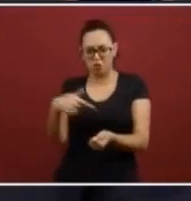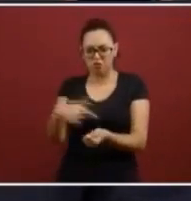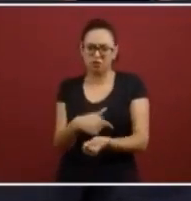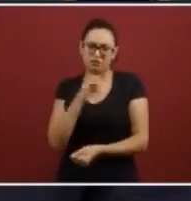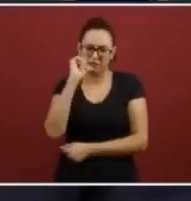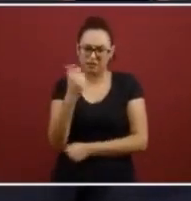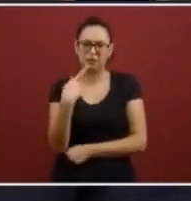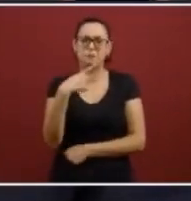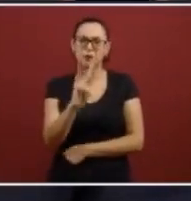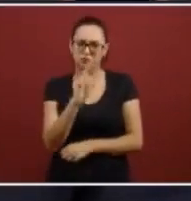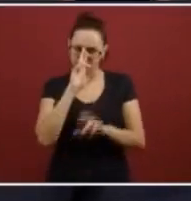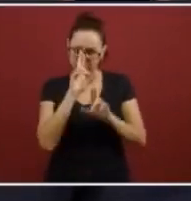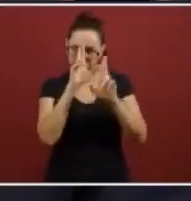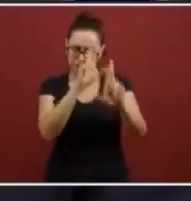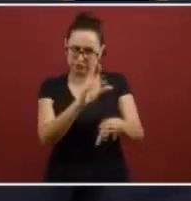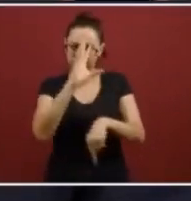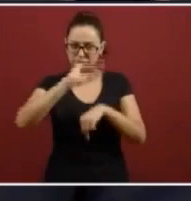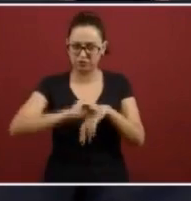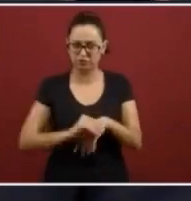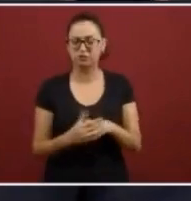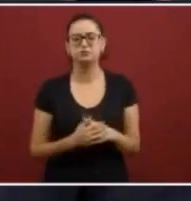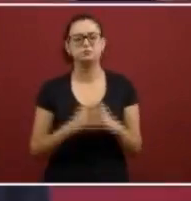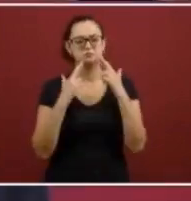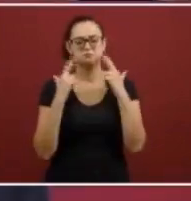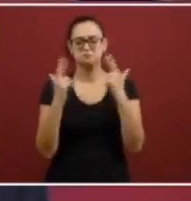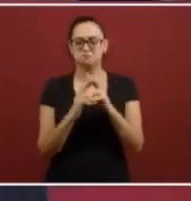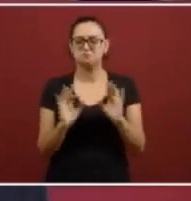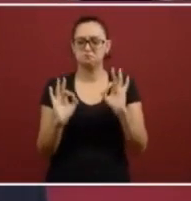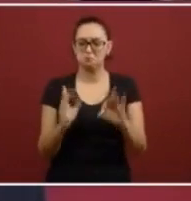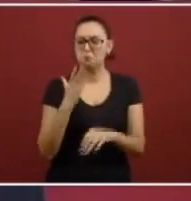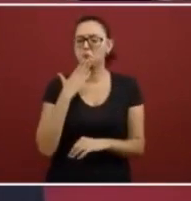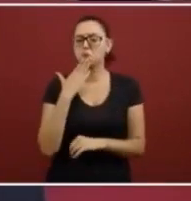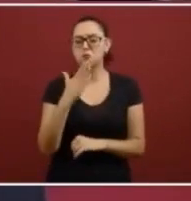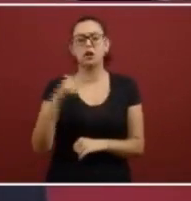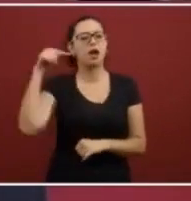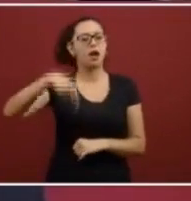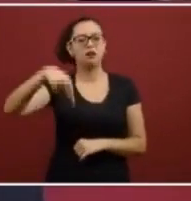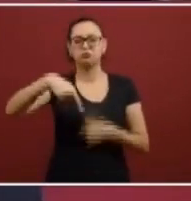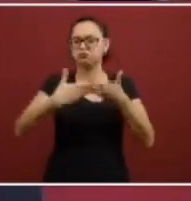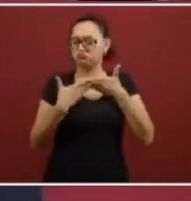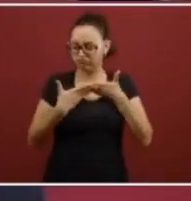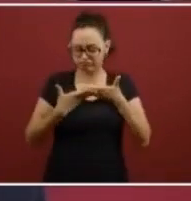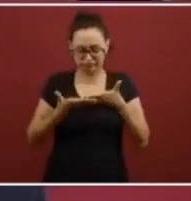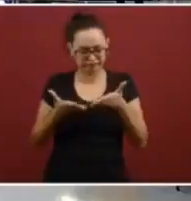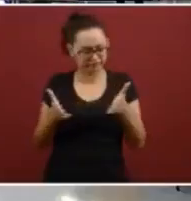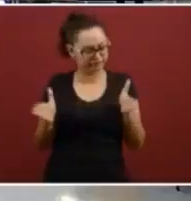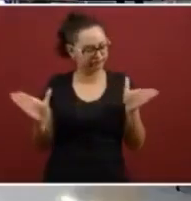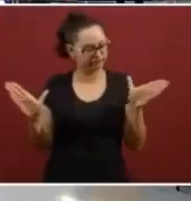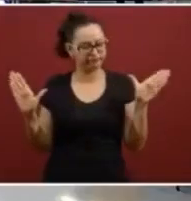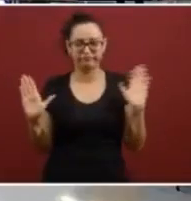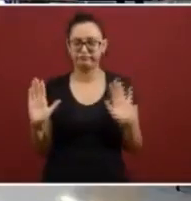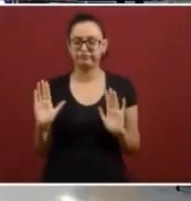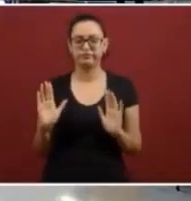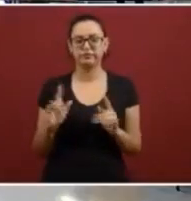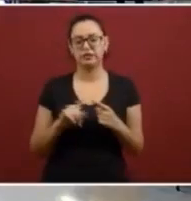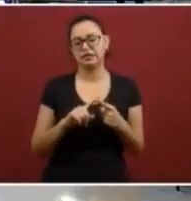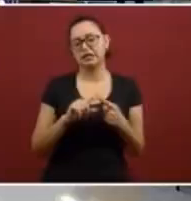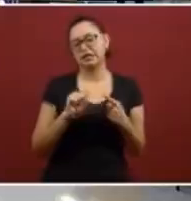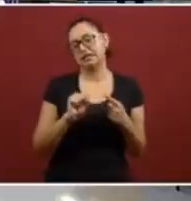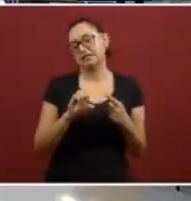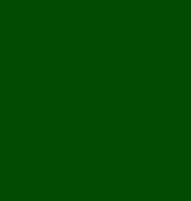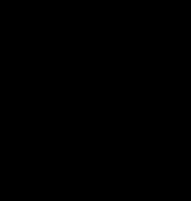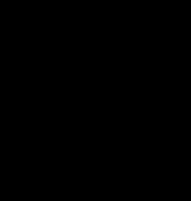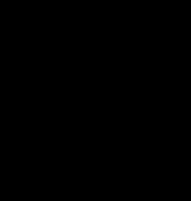ocultar. mind Fue sharing it, but muy I need to buena have reunión permission. But we do y have las puertas it was a de very este good foro están reunion. abiertas And para the la discussion CENTE, is, para el